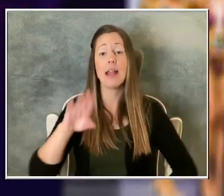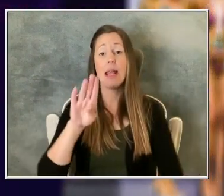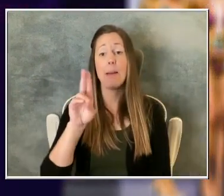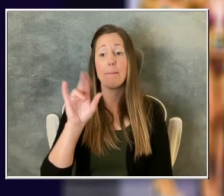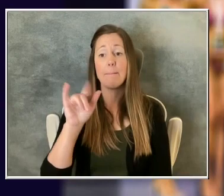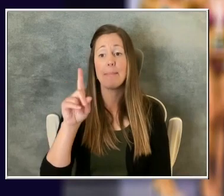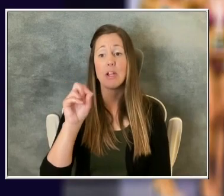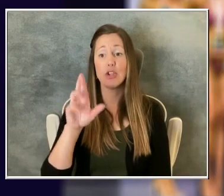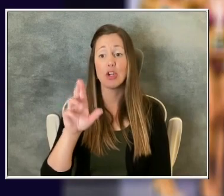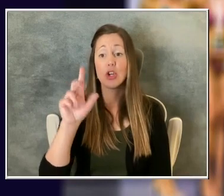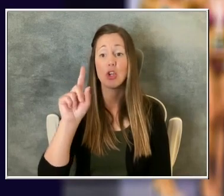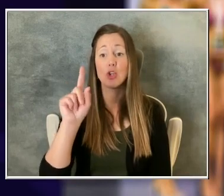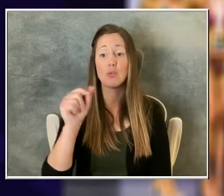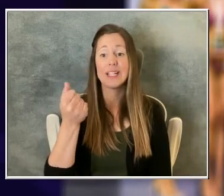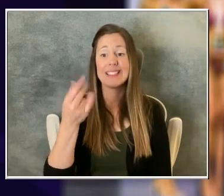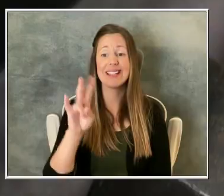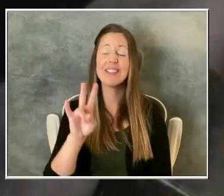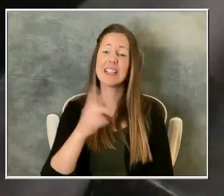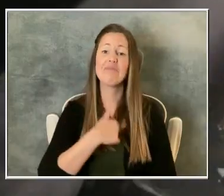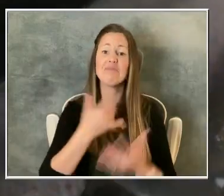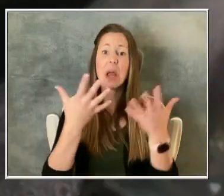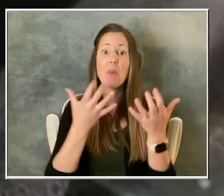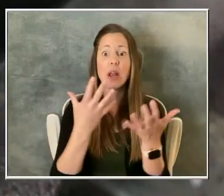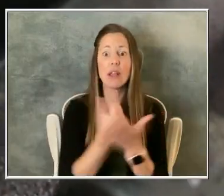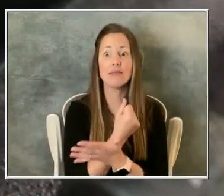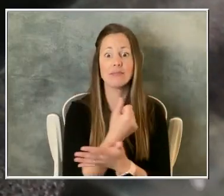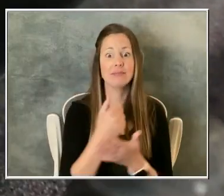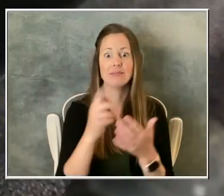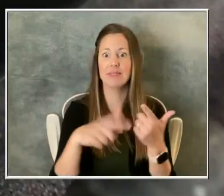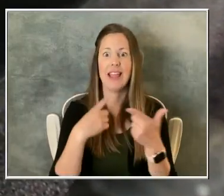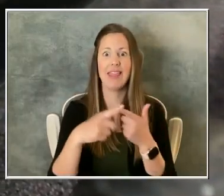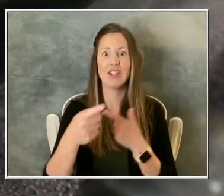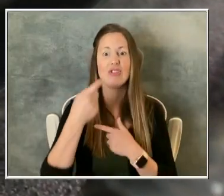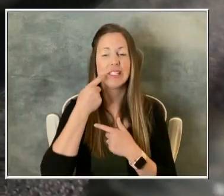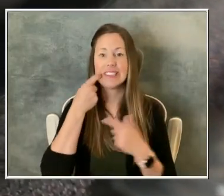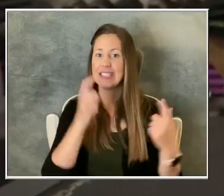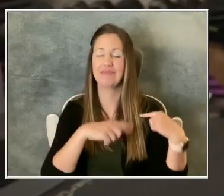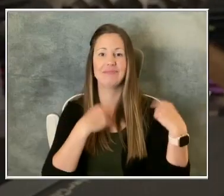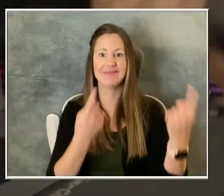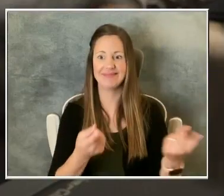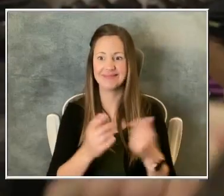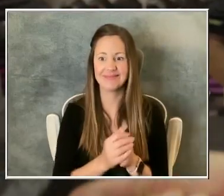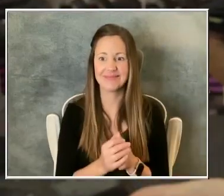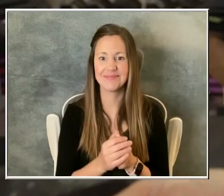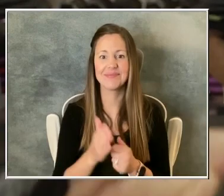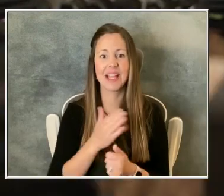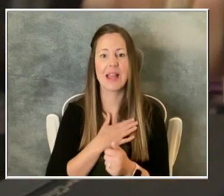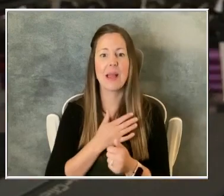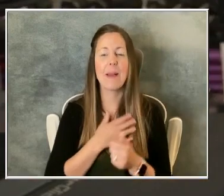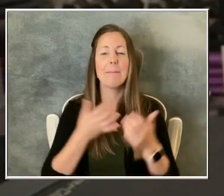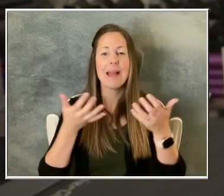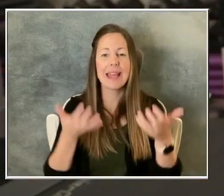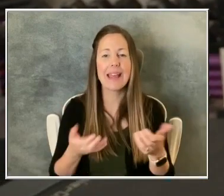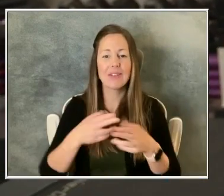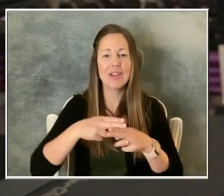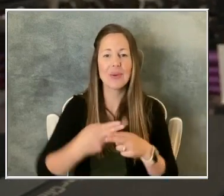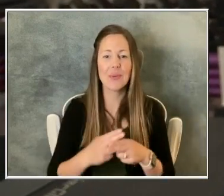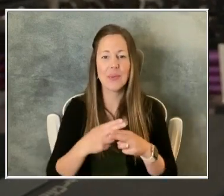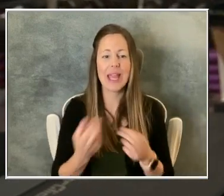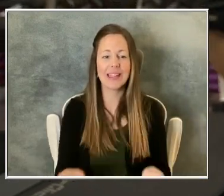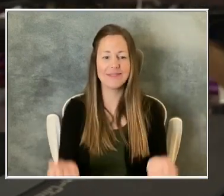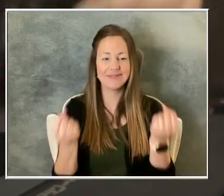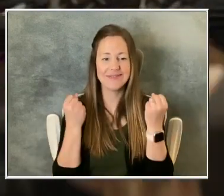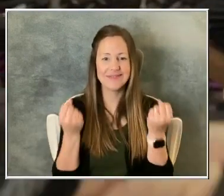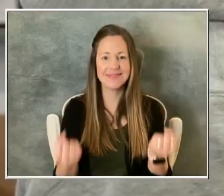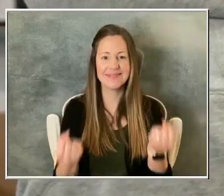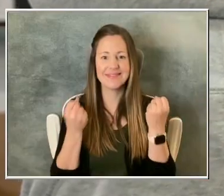bucket list thing. She's been hooked ever since. Okay, I can do my heavier weight. Kind of smile so he doesn't know I'm hurting. Cardio-oncologist Dr.